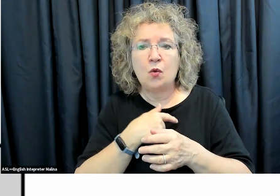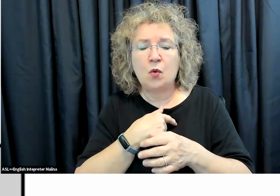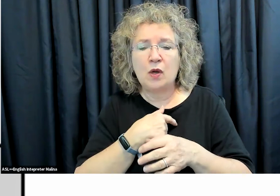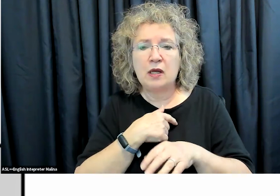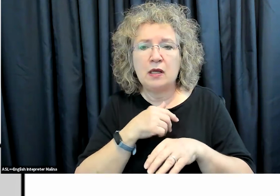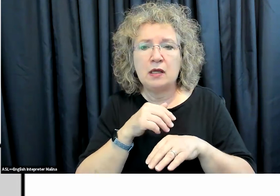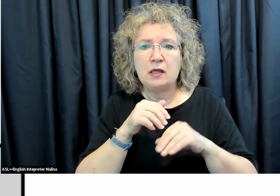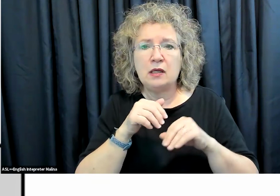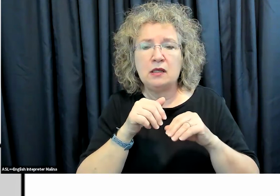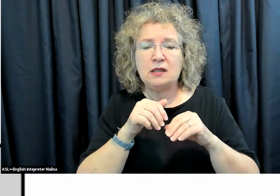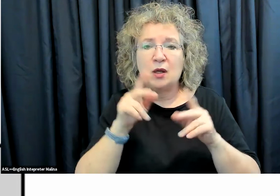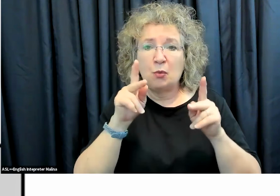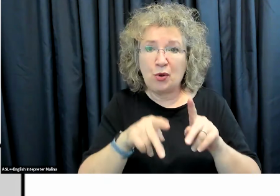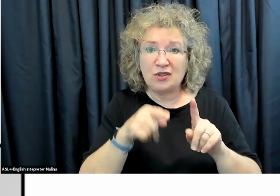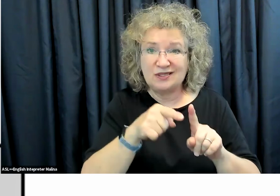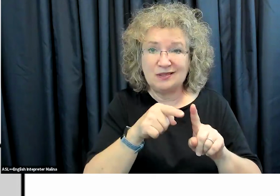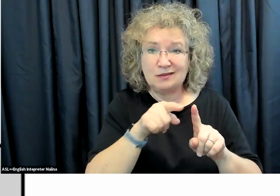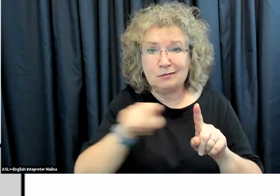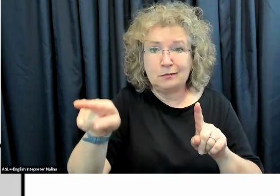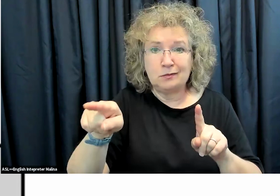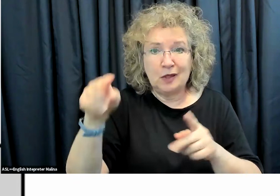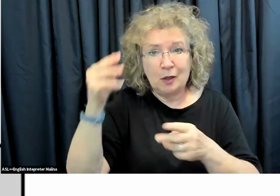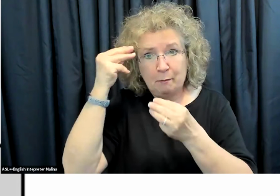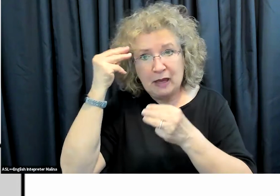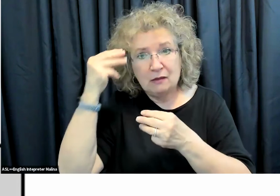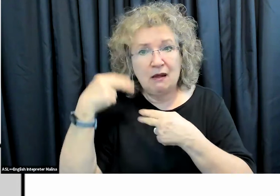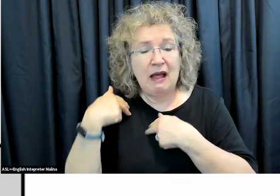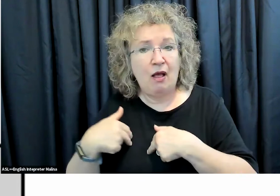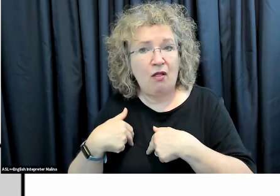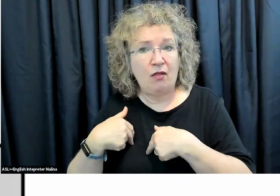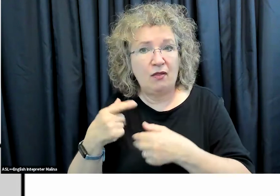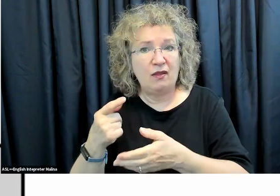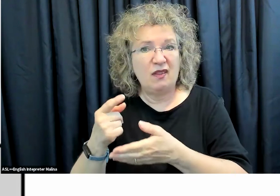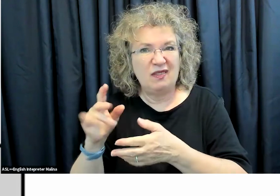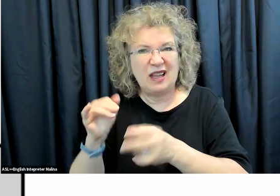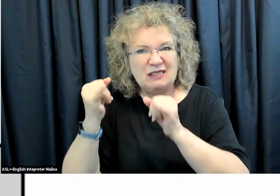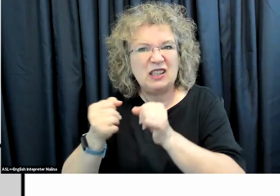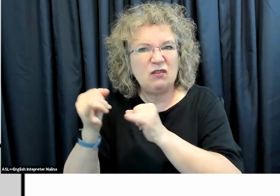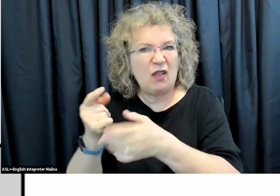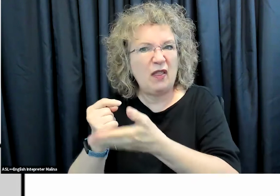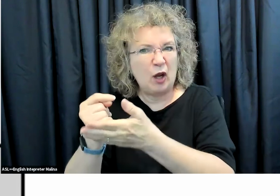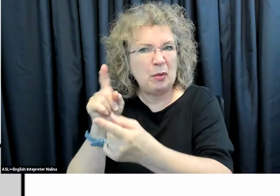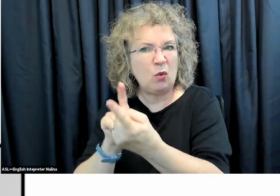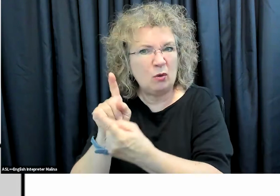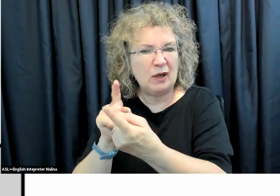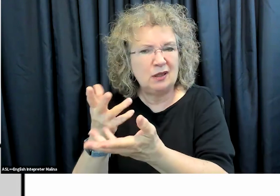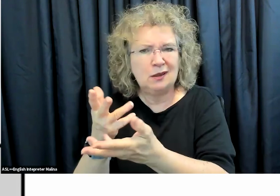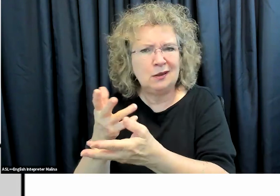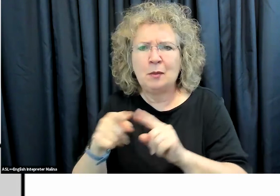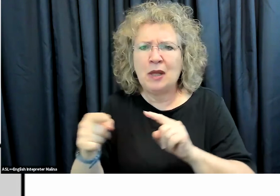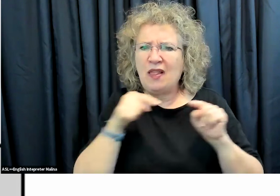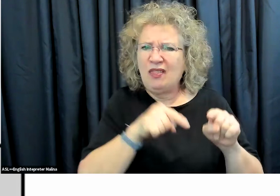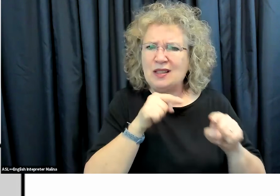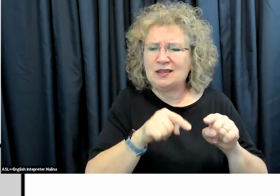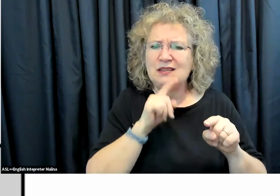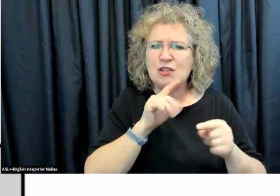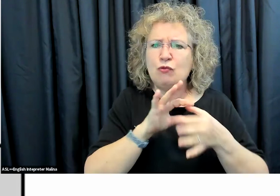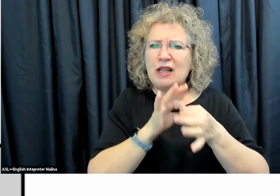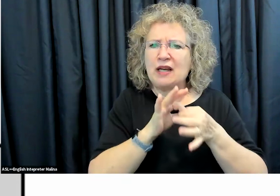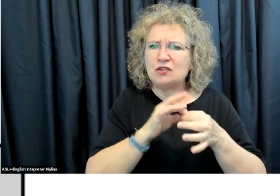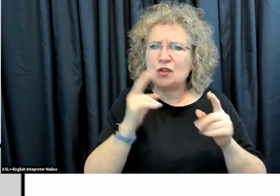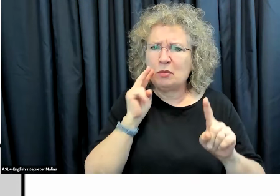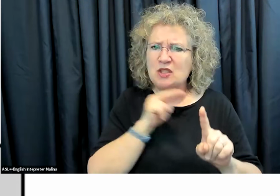mental health sector, which is usually one-on-one therapy. But this framework offers a relational perspective